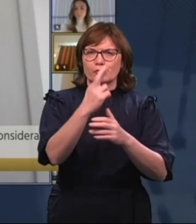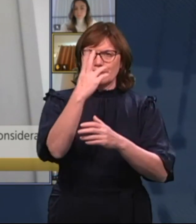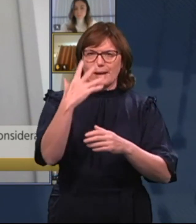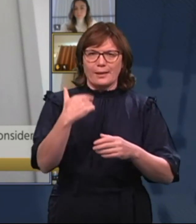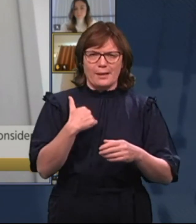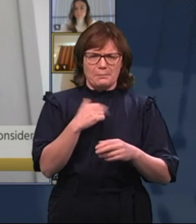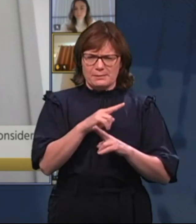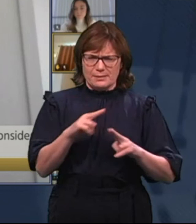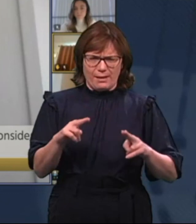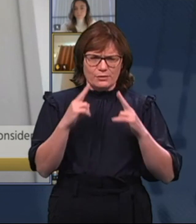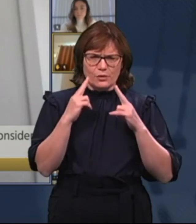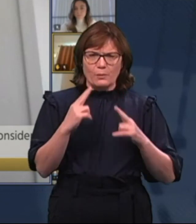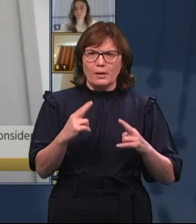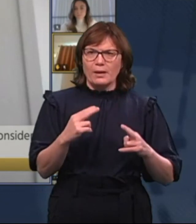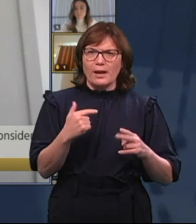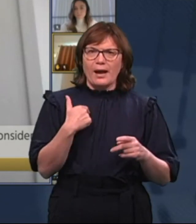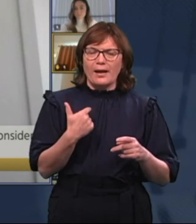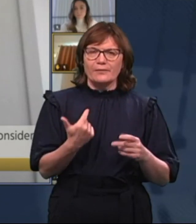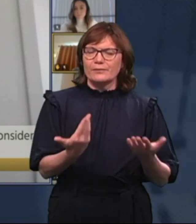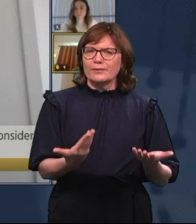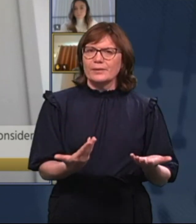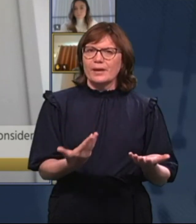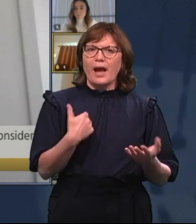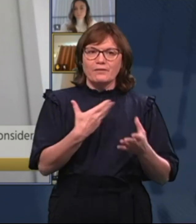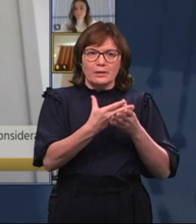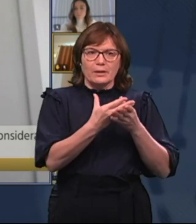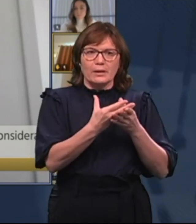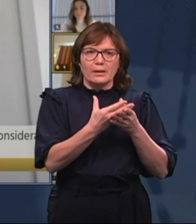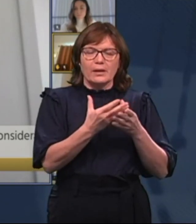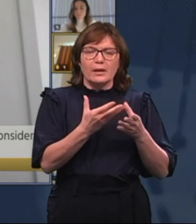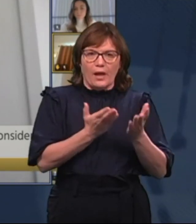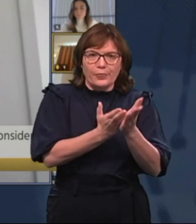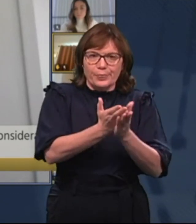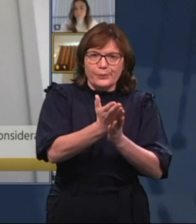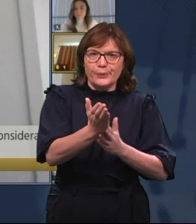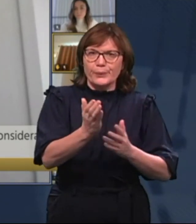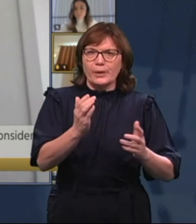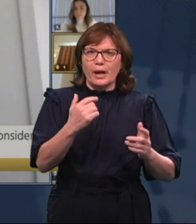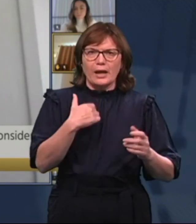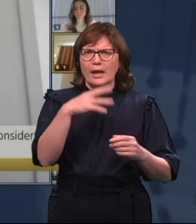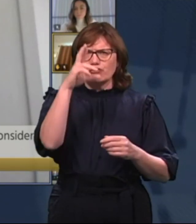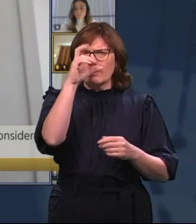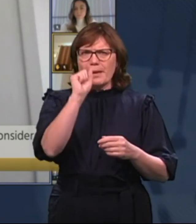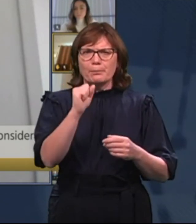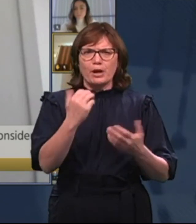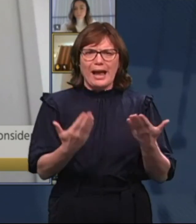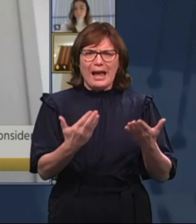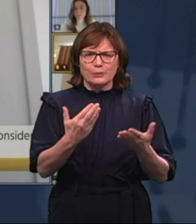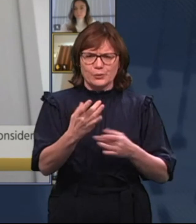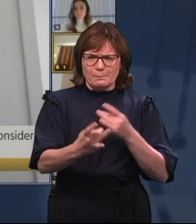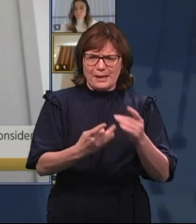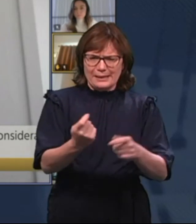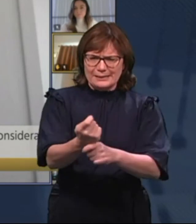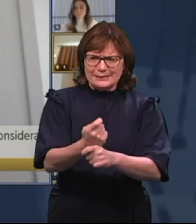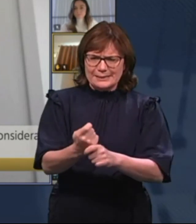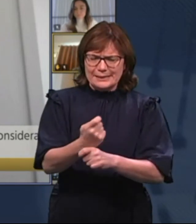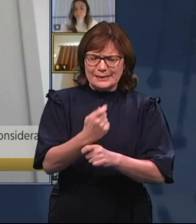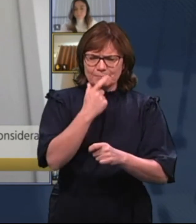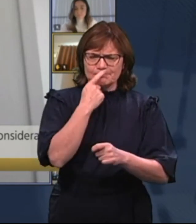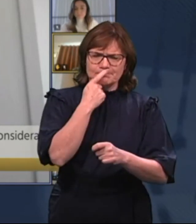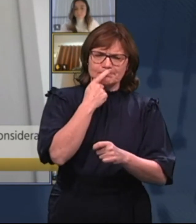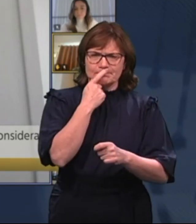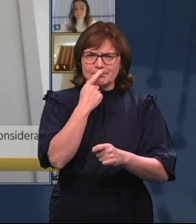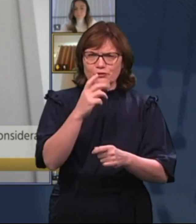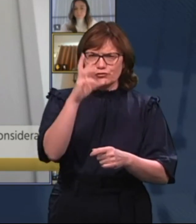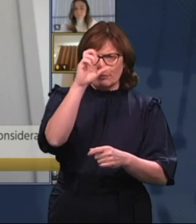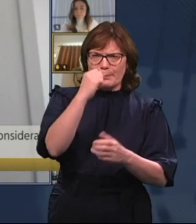the stuff that's come up straight away. Like you've dealt with the, oh, I don't even know, I don't remember how to have a cup of tea. So you have to relearn how to boil the